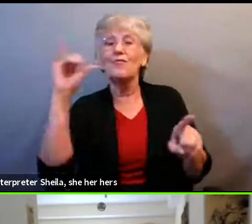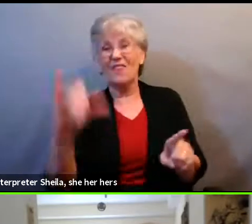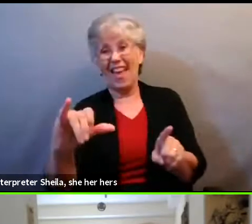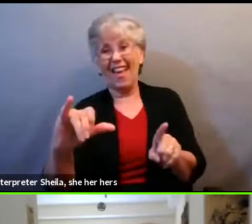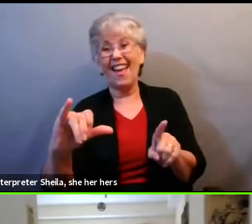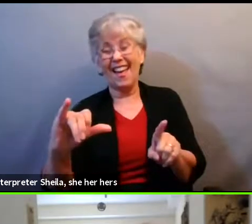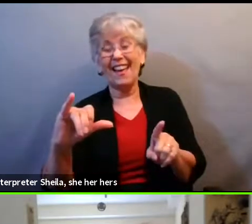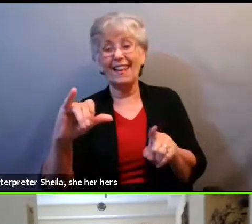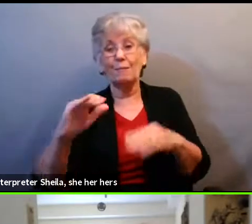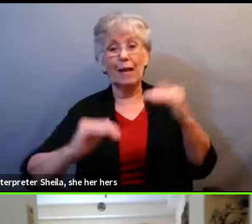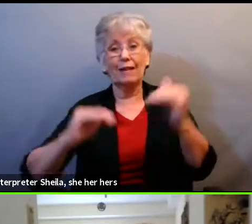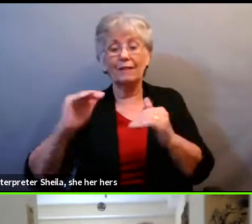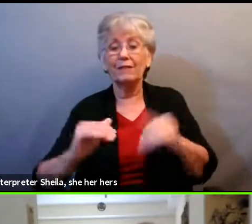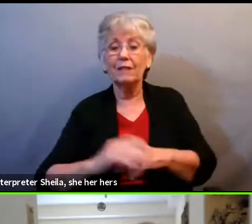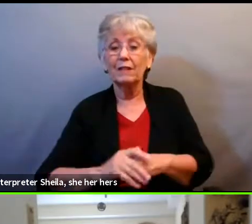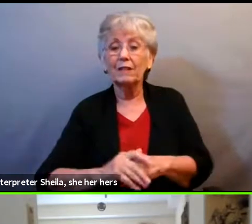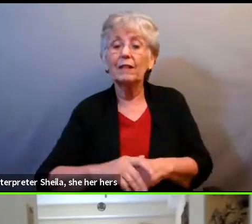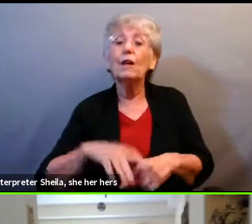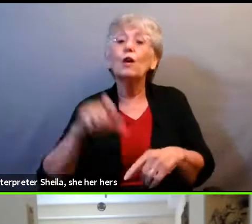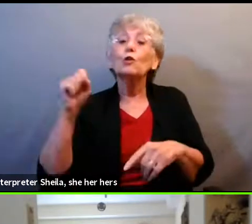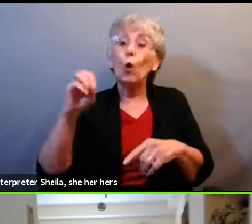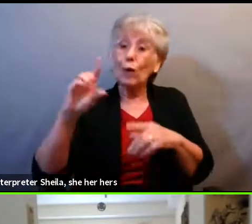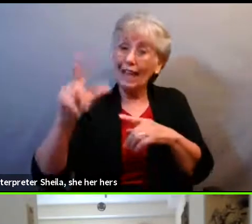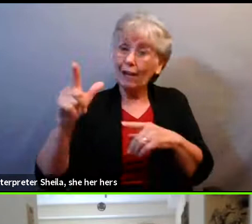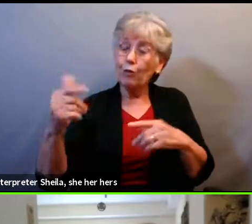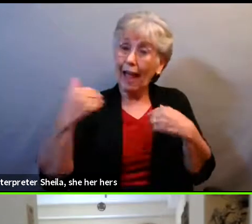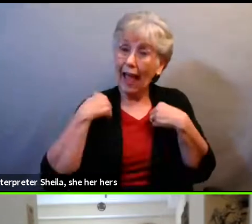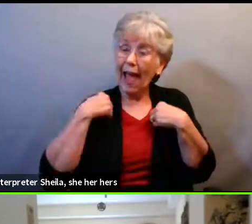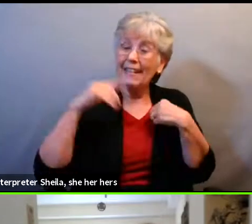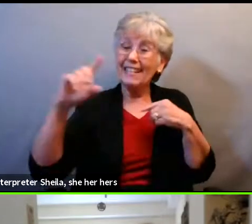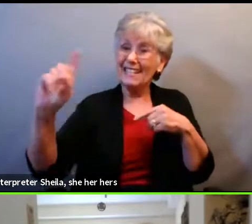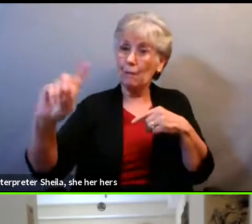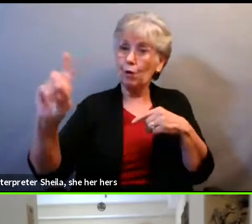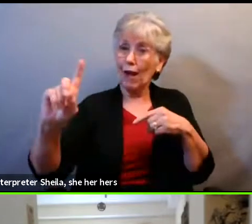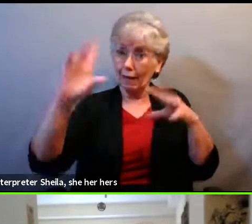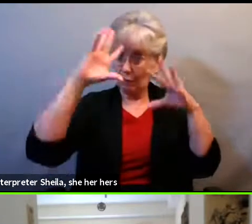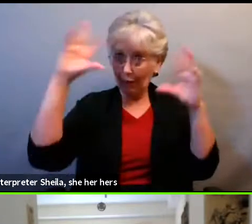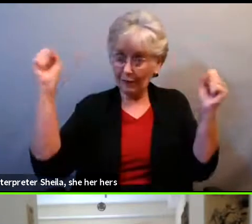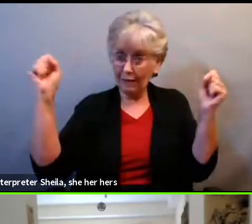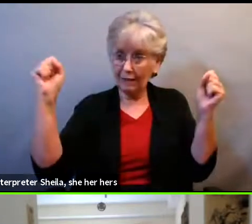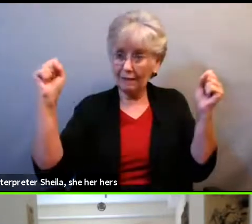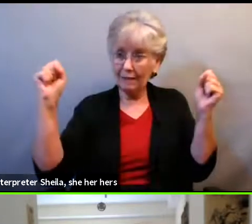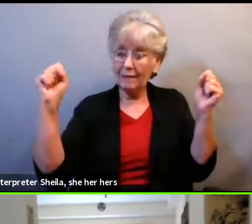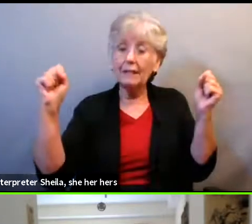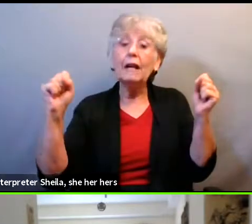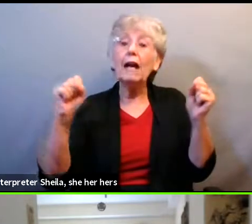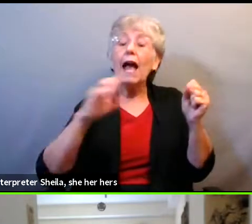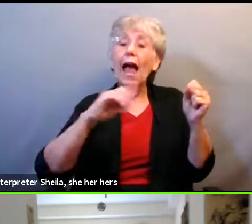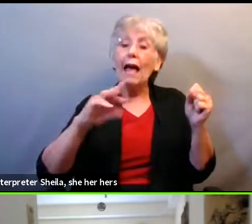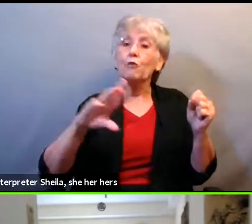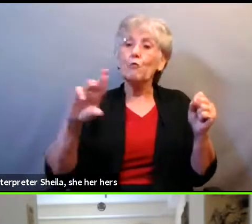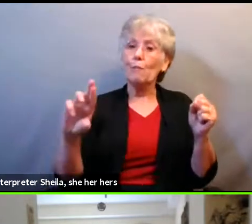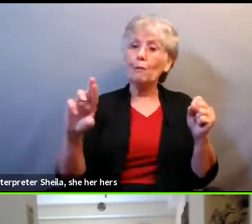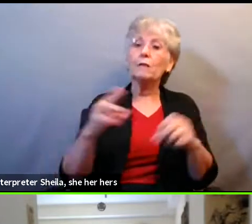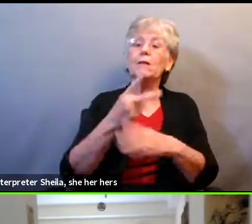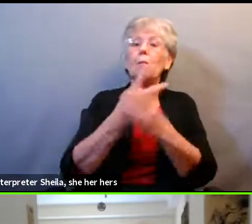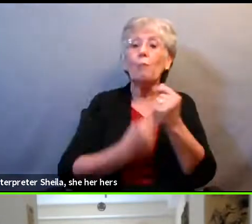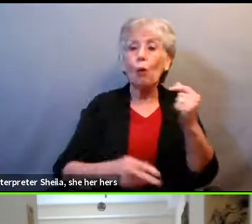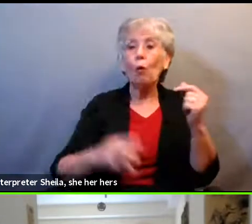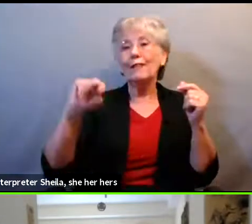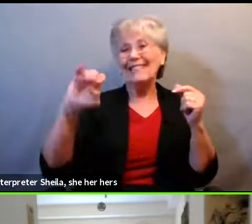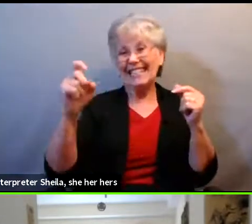was a Democrat, came in, and the Republicans, both Nixon and then